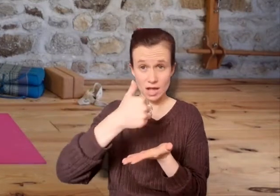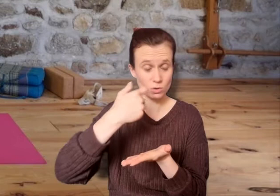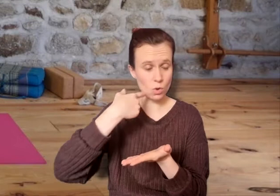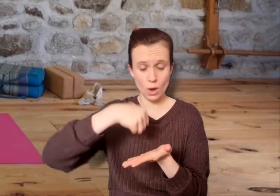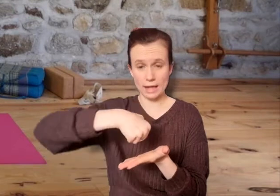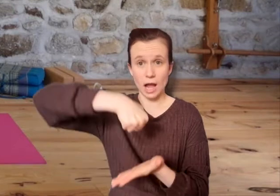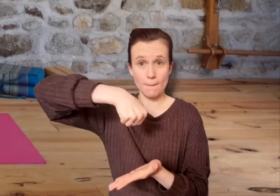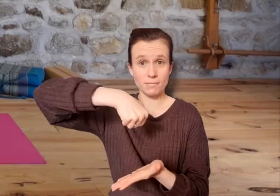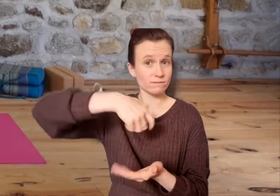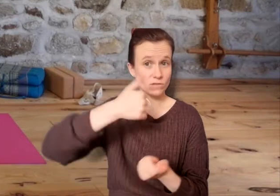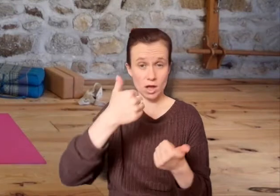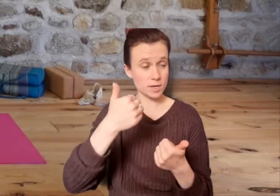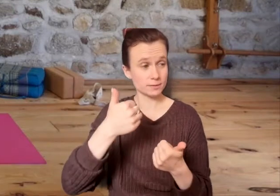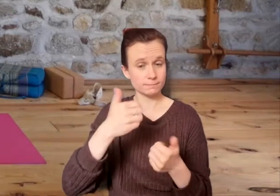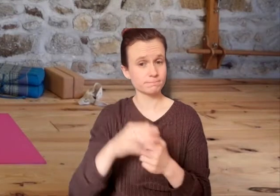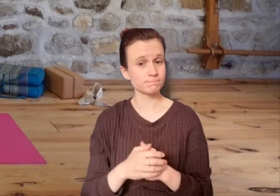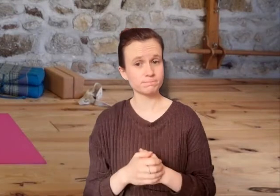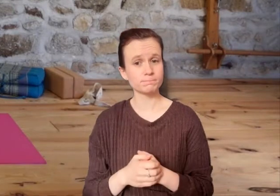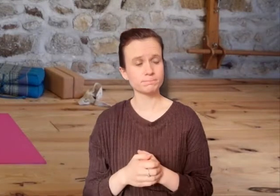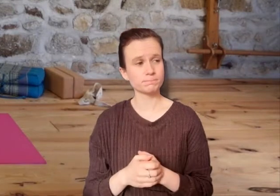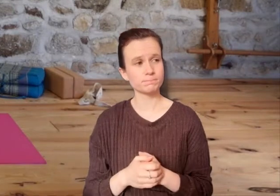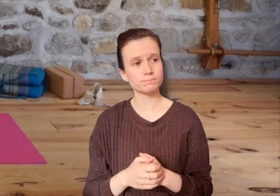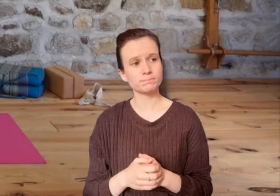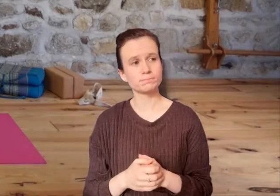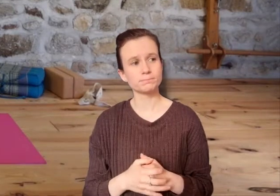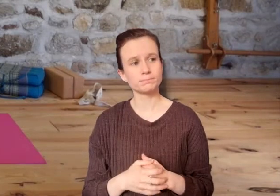to draw your body that little bit deeper into the stretch.